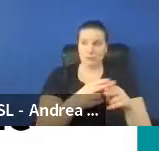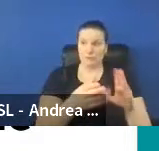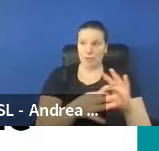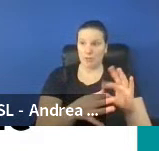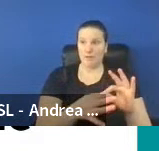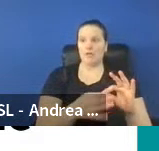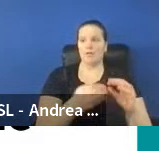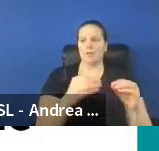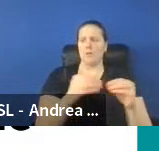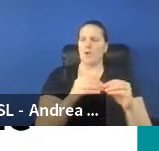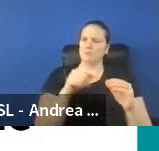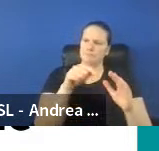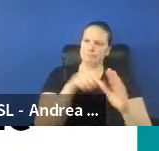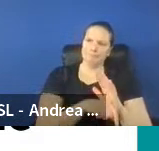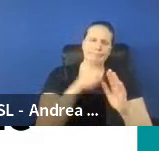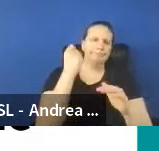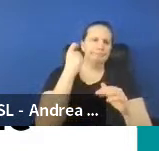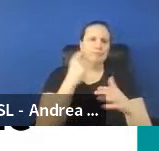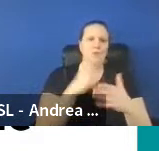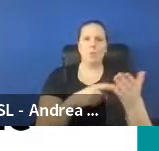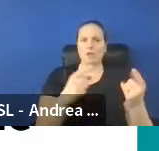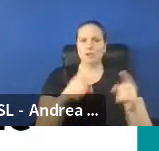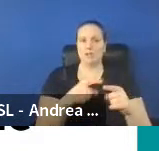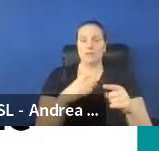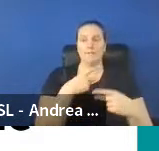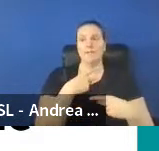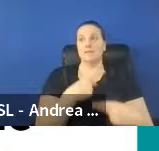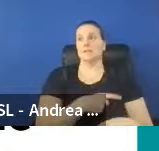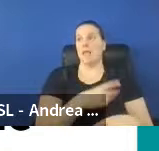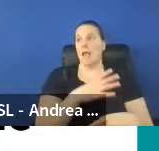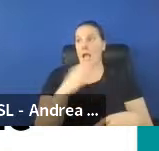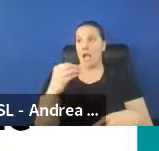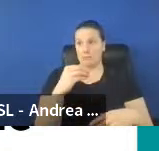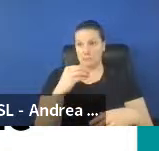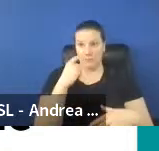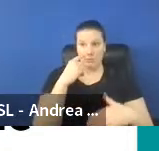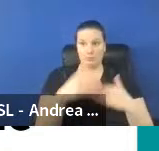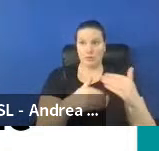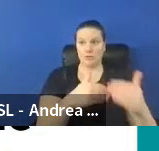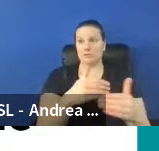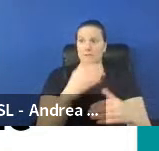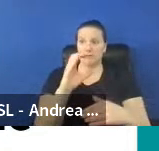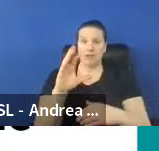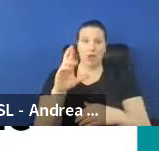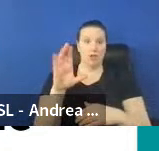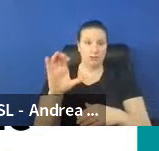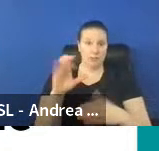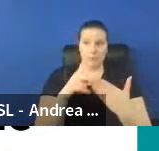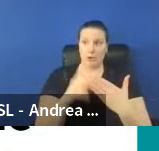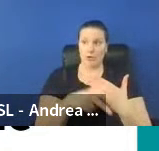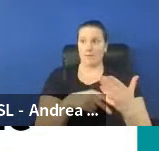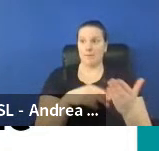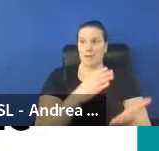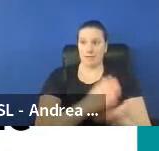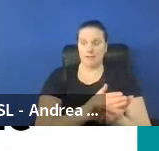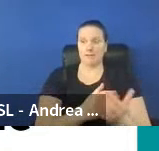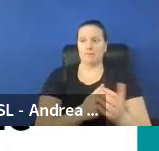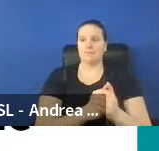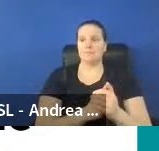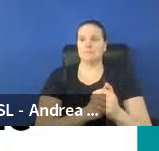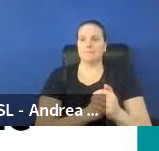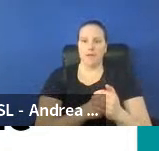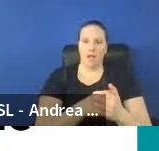well as a deeper understanding of what has changed both physically and in planning processes since the CRC program ended, as well as